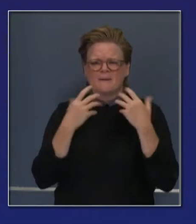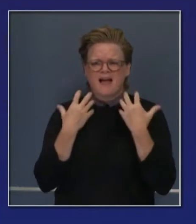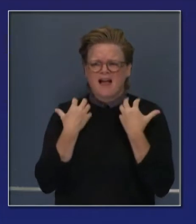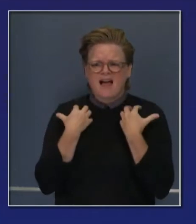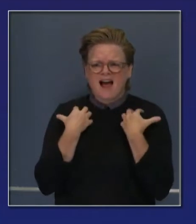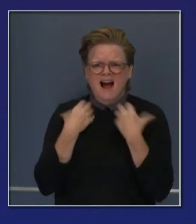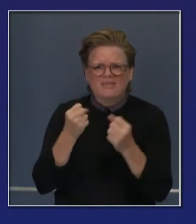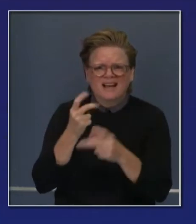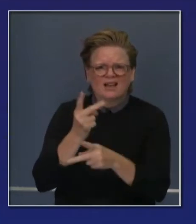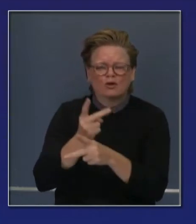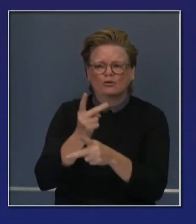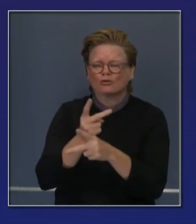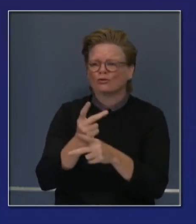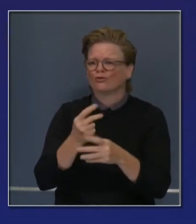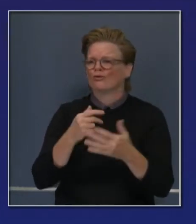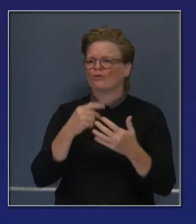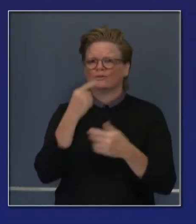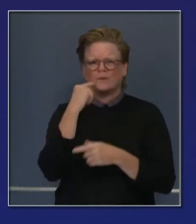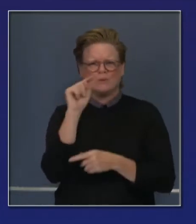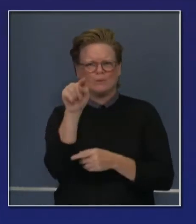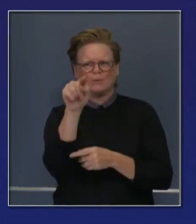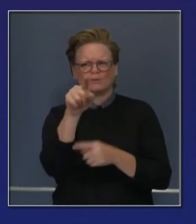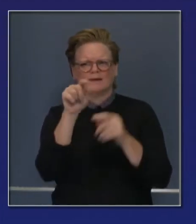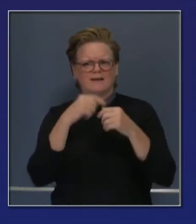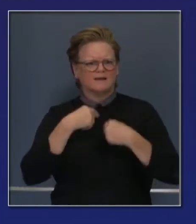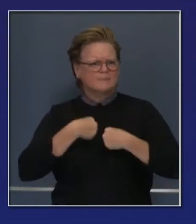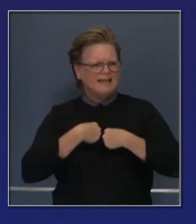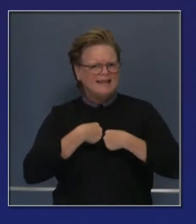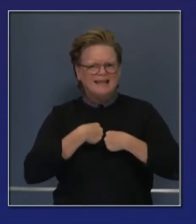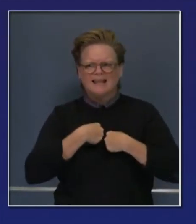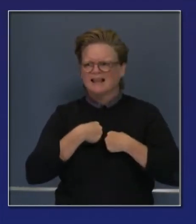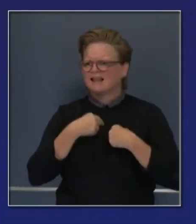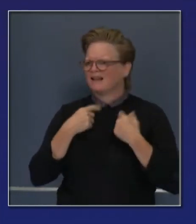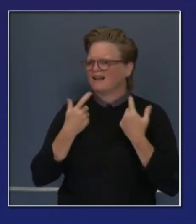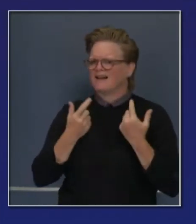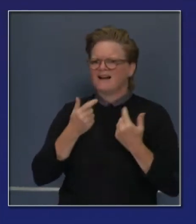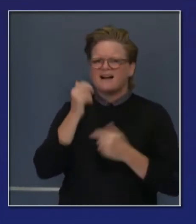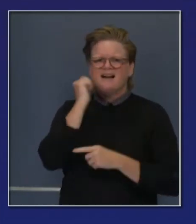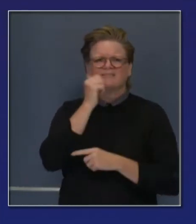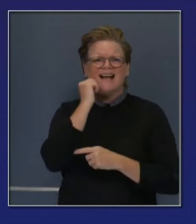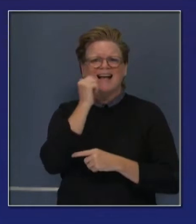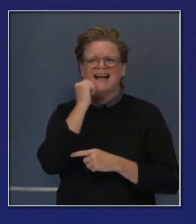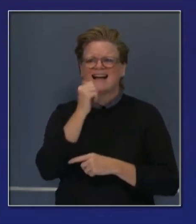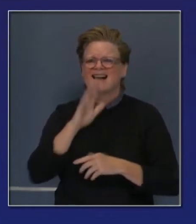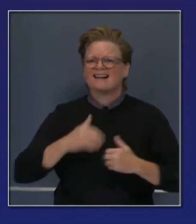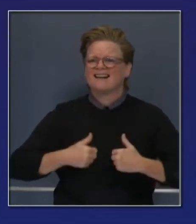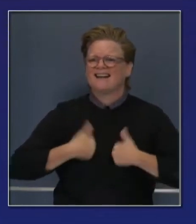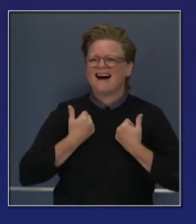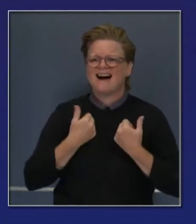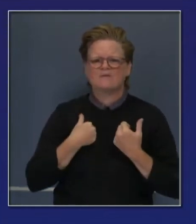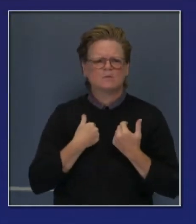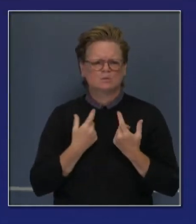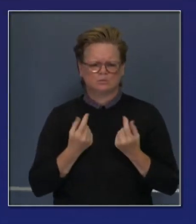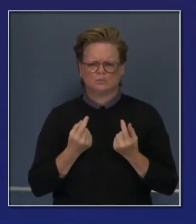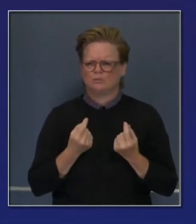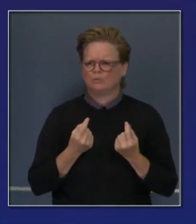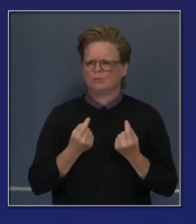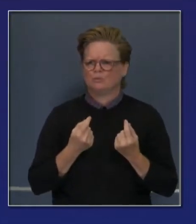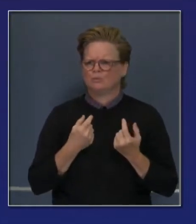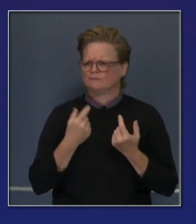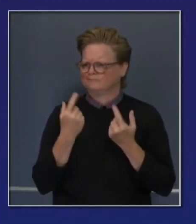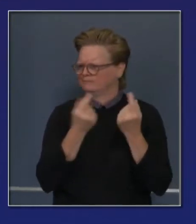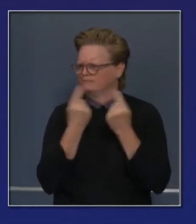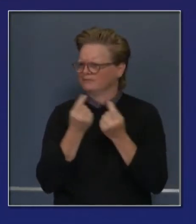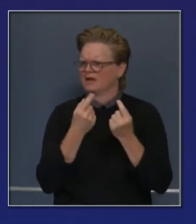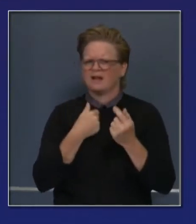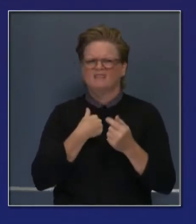people, for you, for me, for folks that are going about your day-to-day lives, oftentimes it's much more difficult. One of the